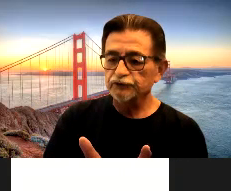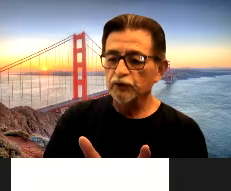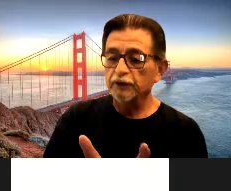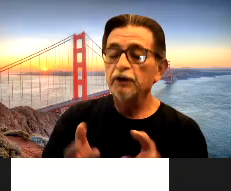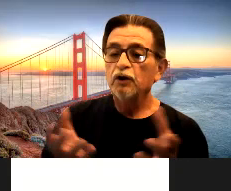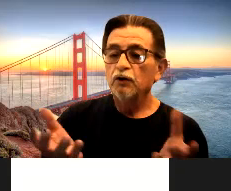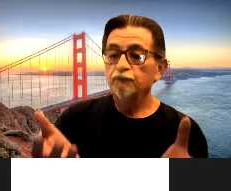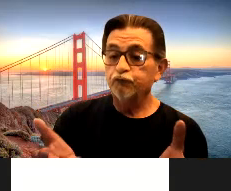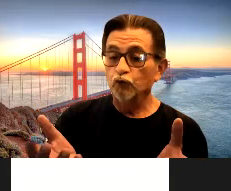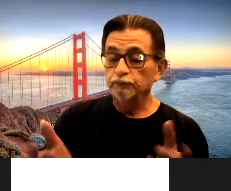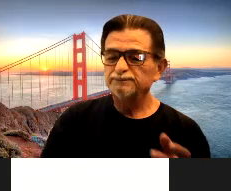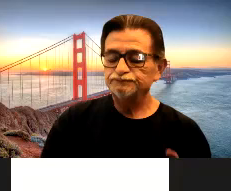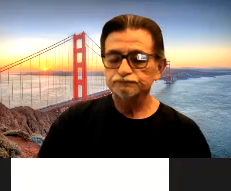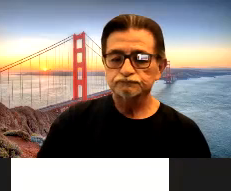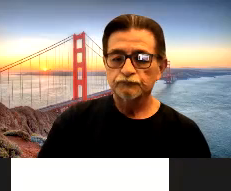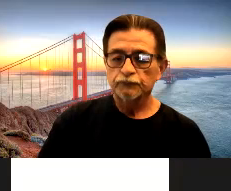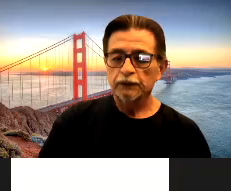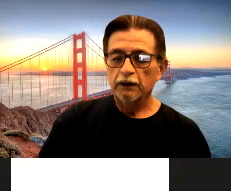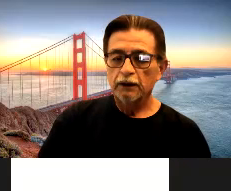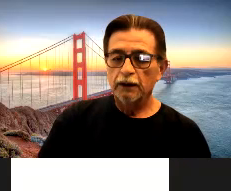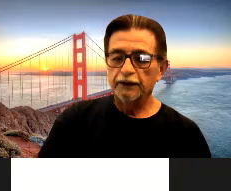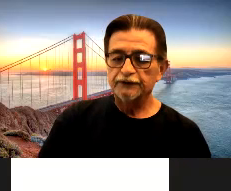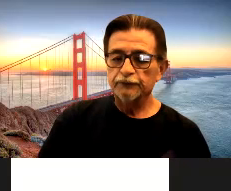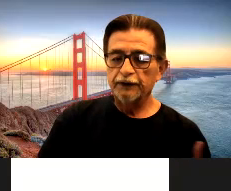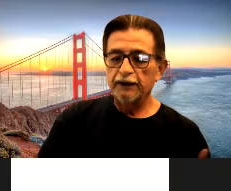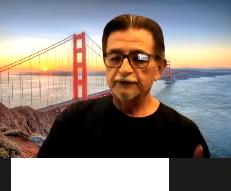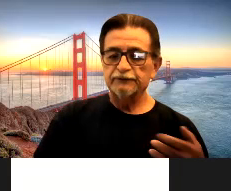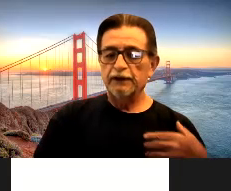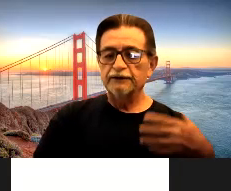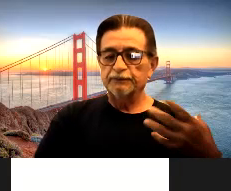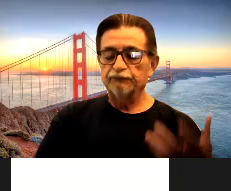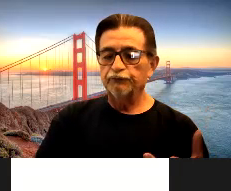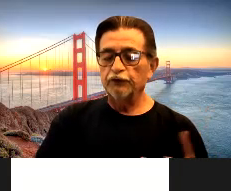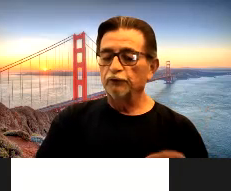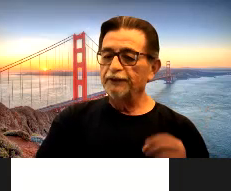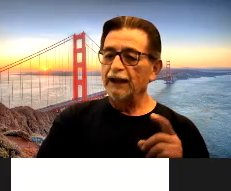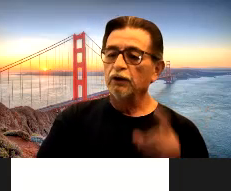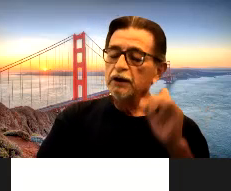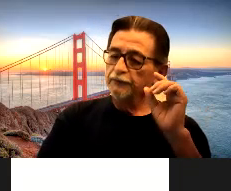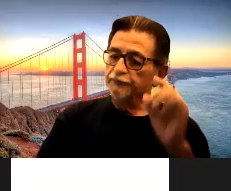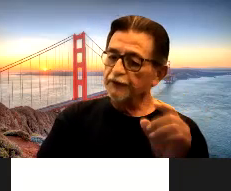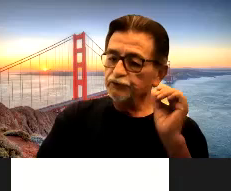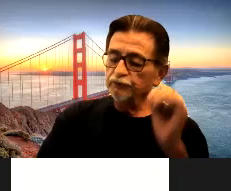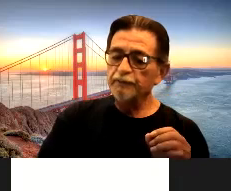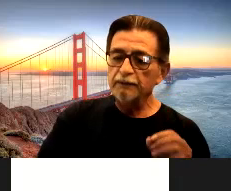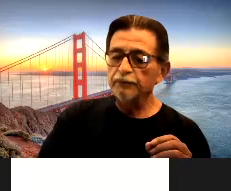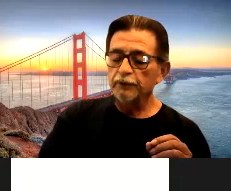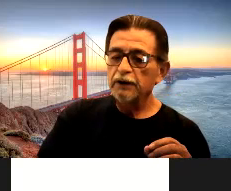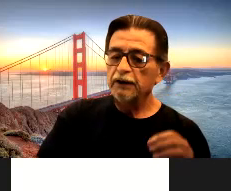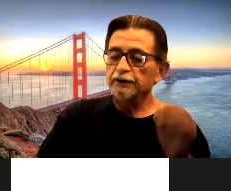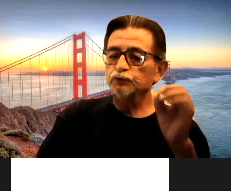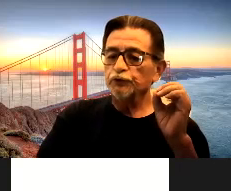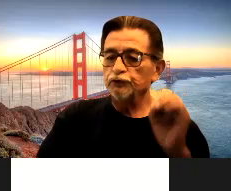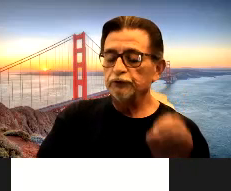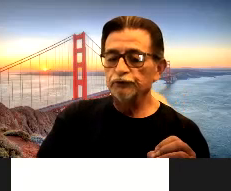valence electron, full. And it has been fulfilled. Now, the thing to